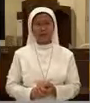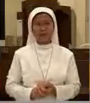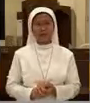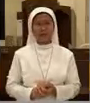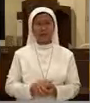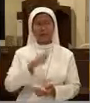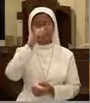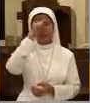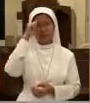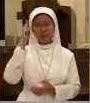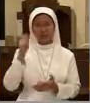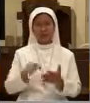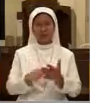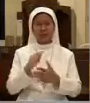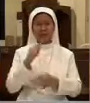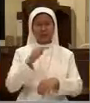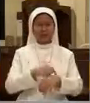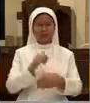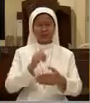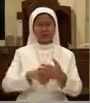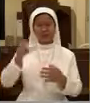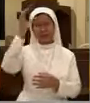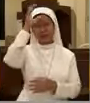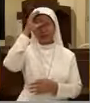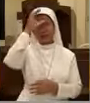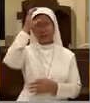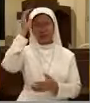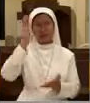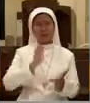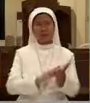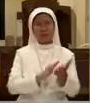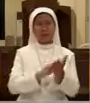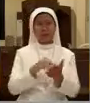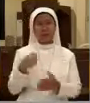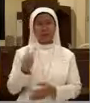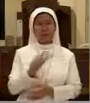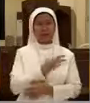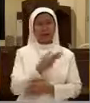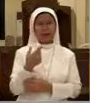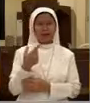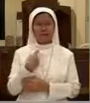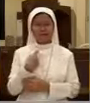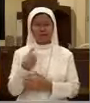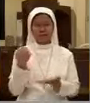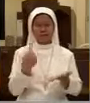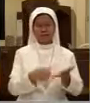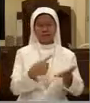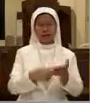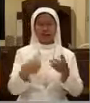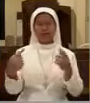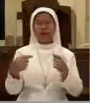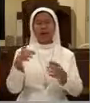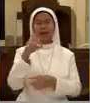Kasi kung minsan sa mga Catholic schools, meron tayo mga debate